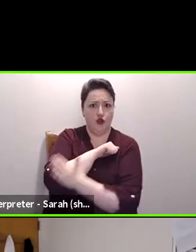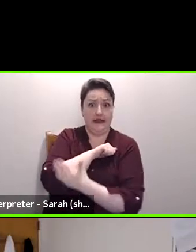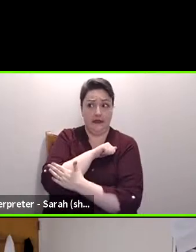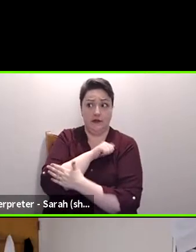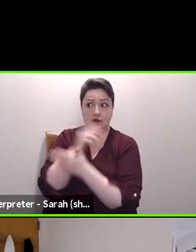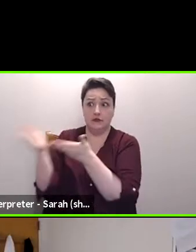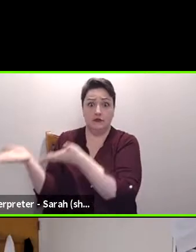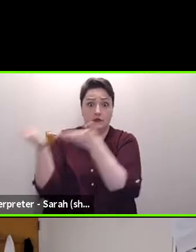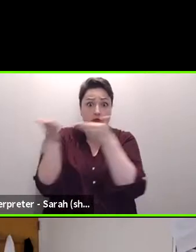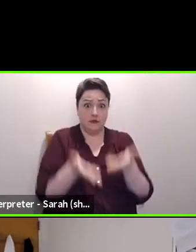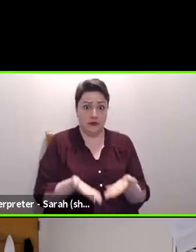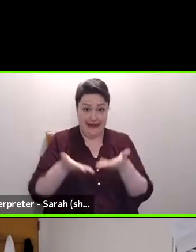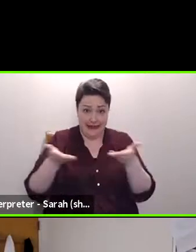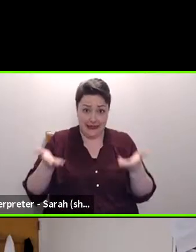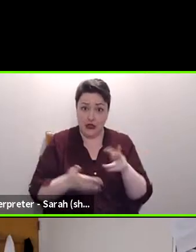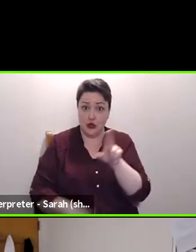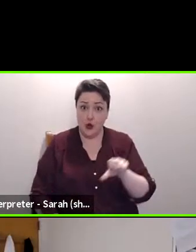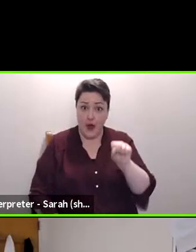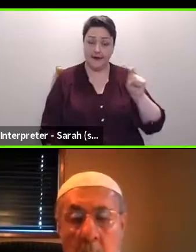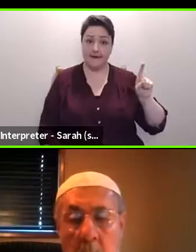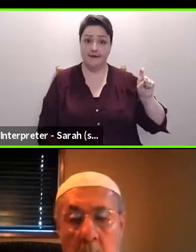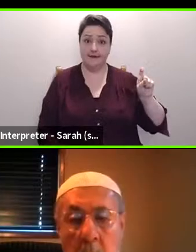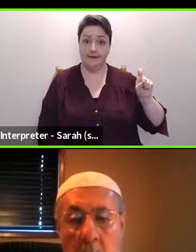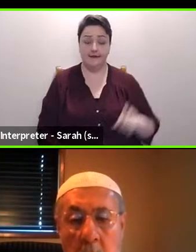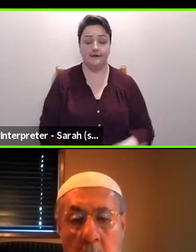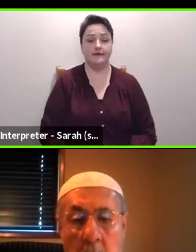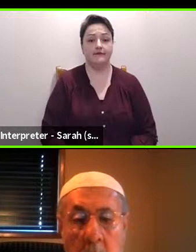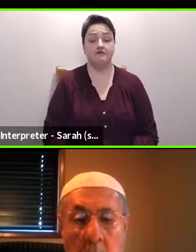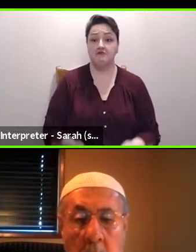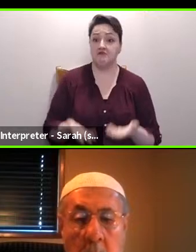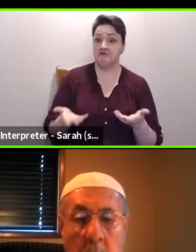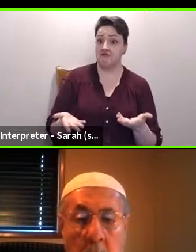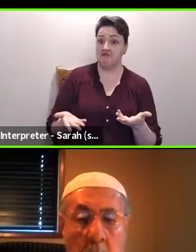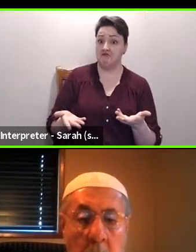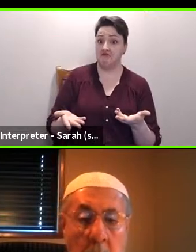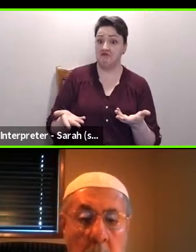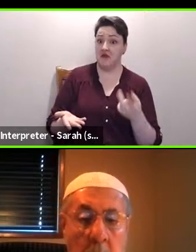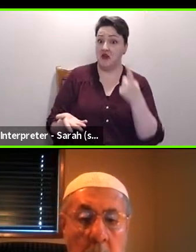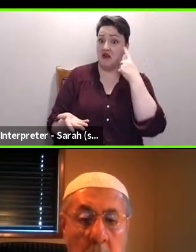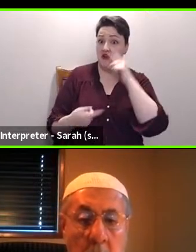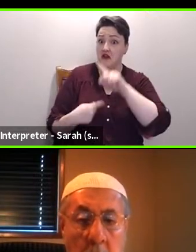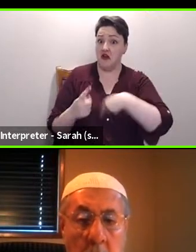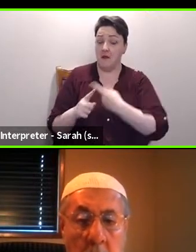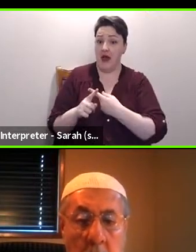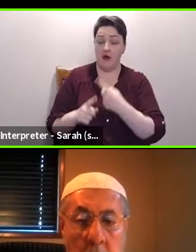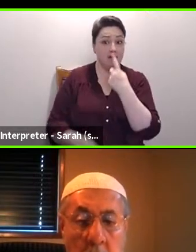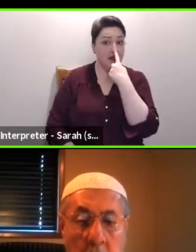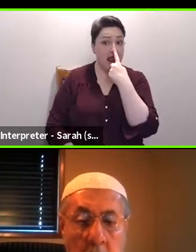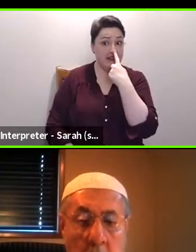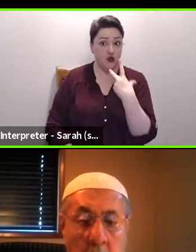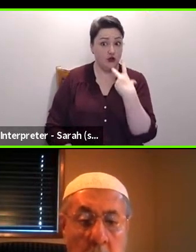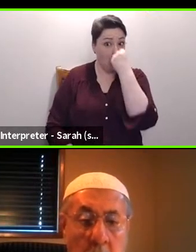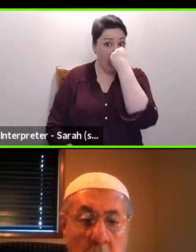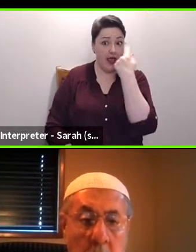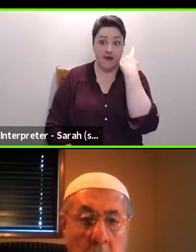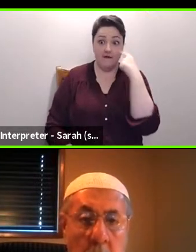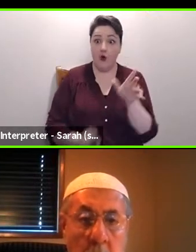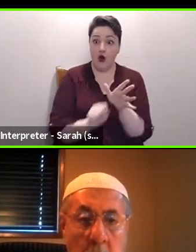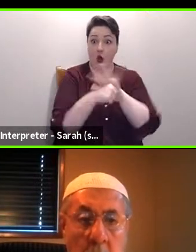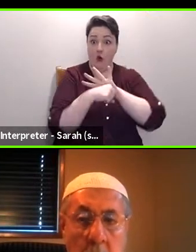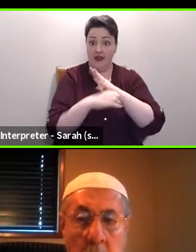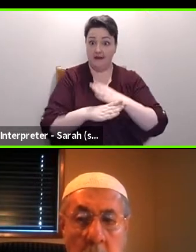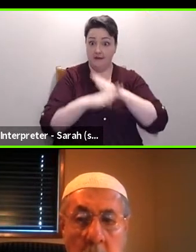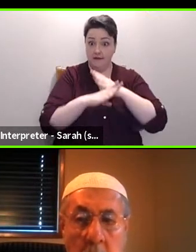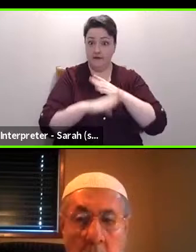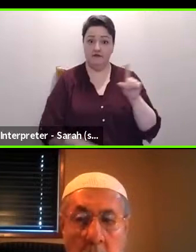considered in the US? So have either of you heard of those nasal sprays for COVID? No,